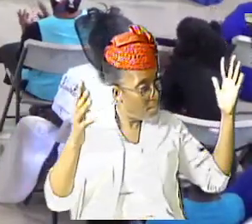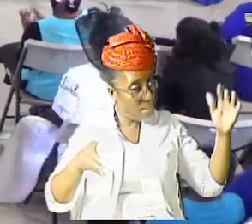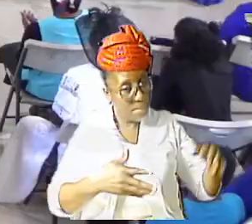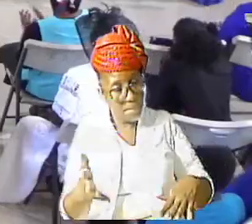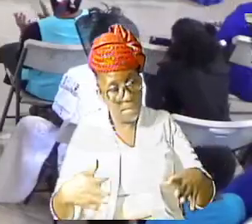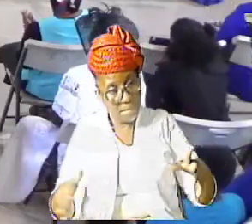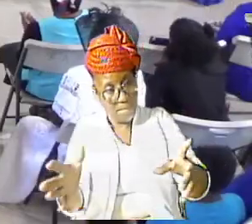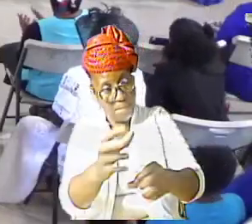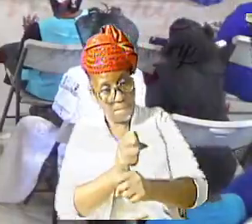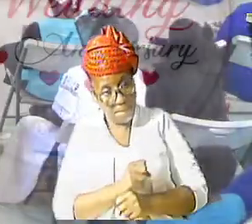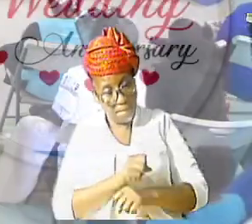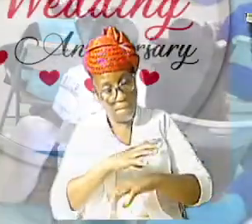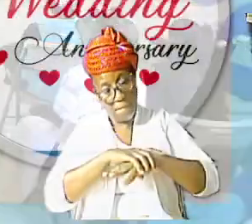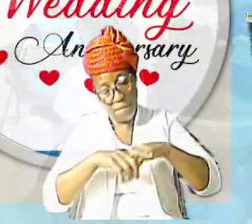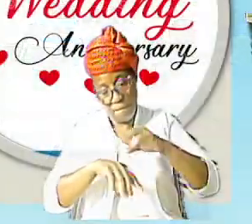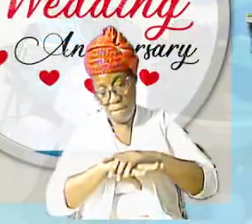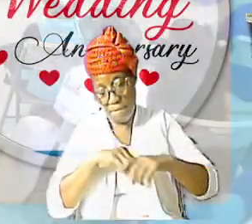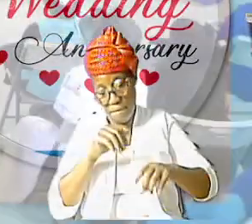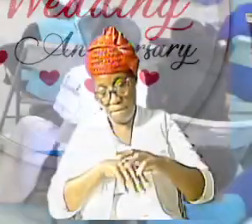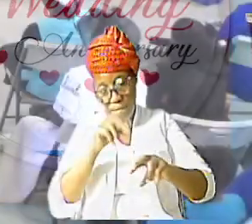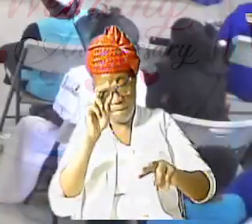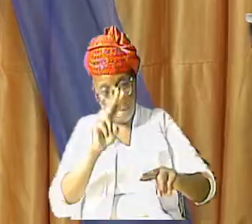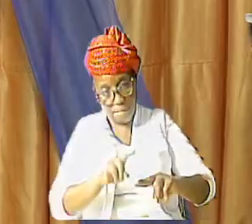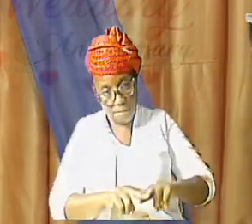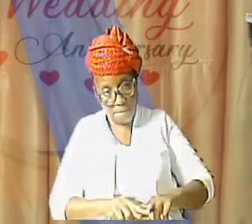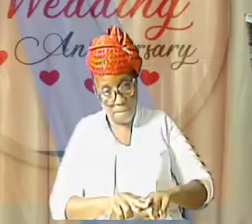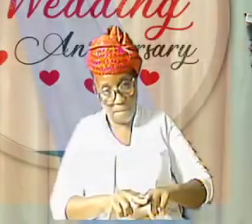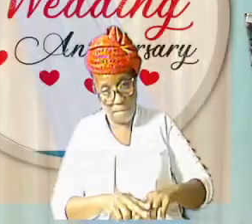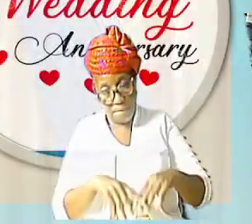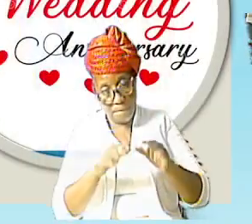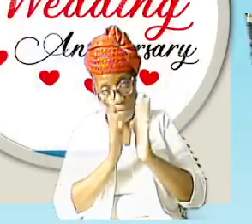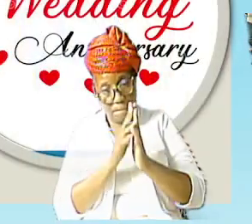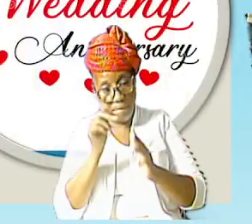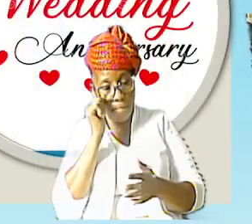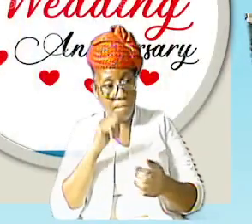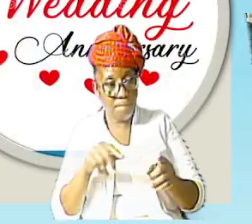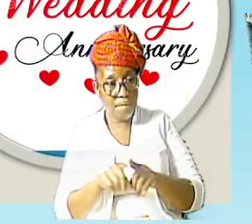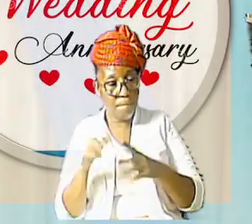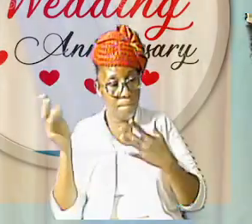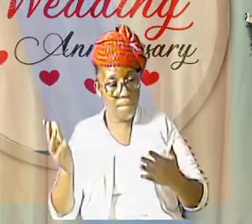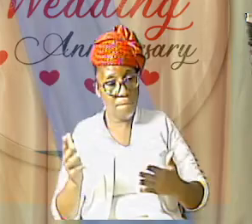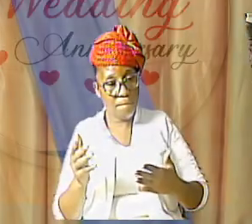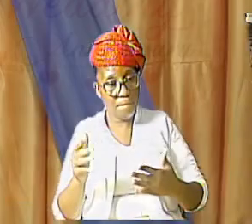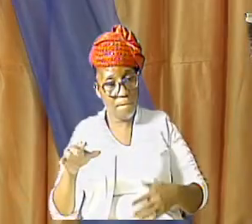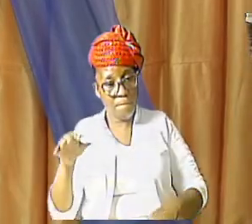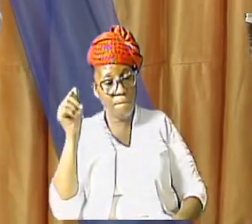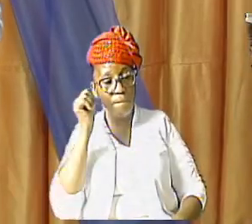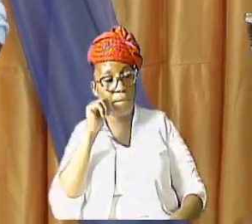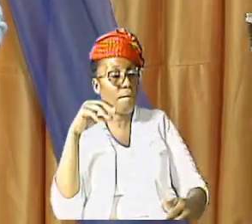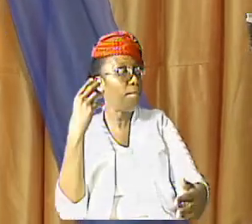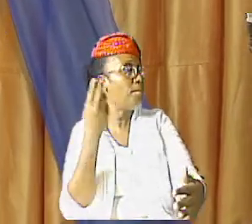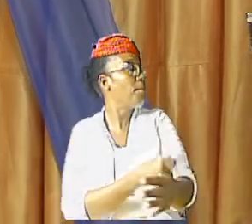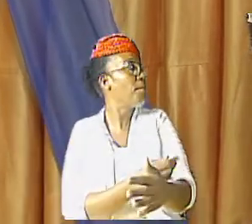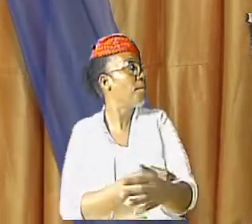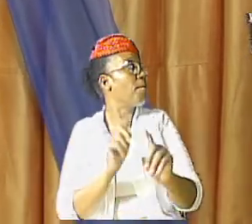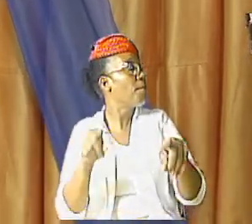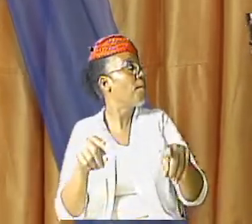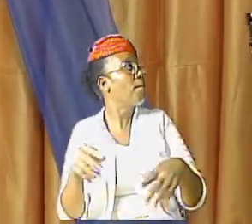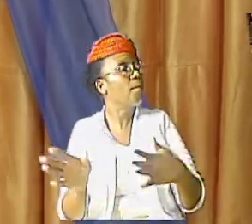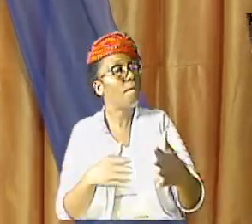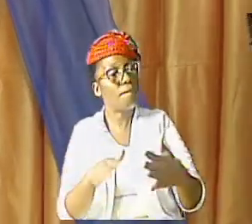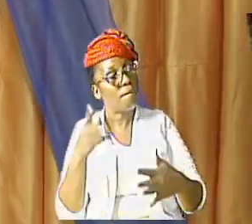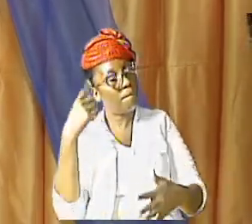getting comfortable in their seats, I'm going to ask Sister Janique to bring her daughter. She's gonna sing for us, and